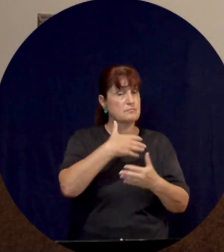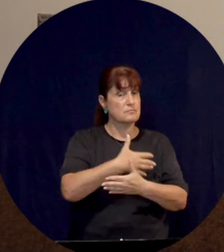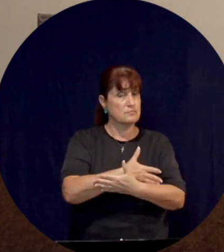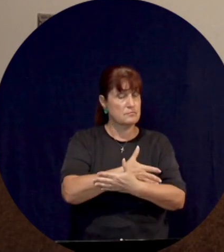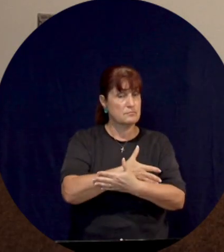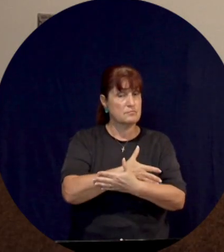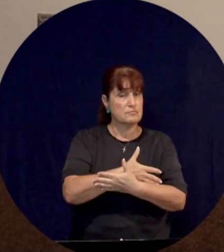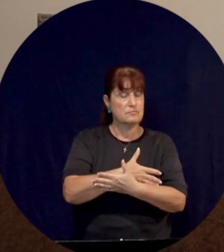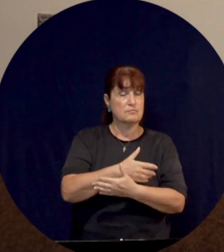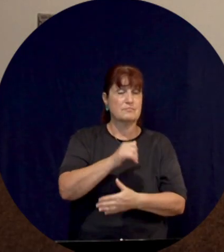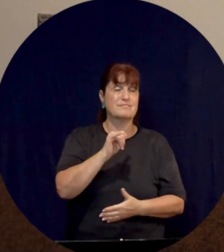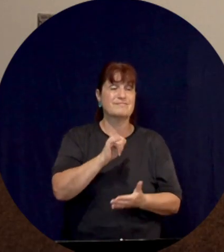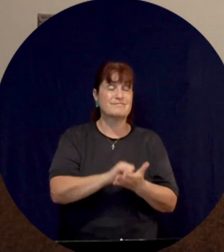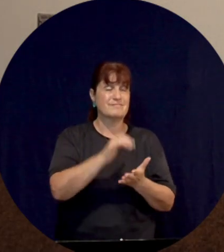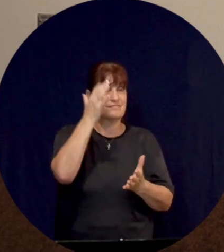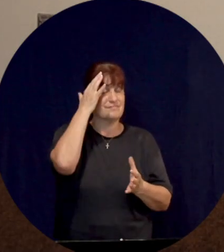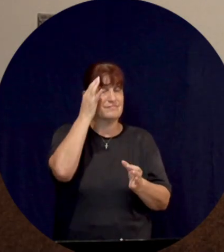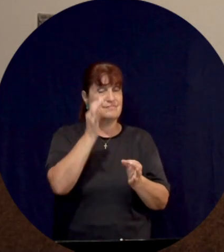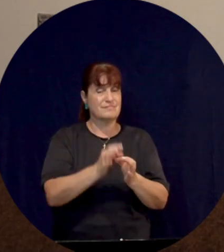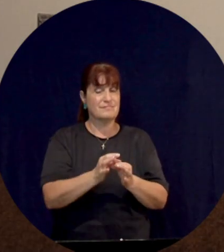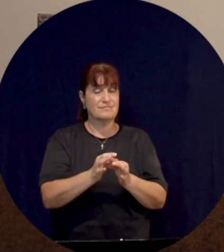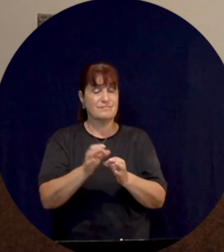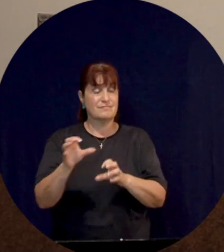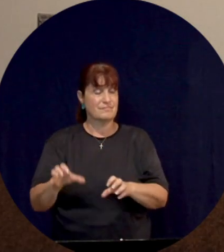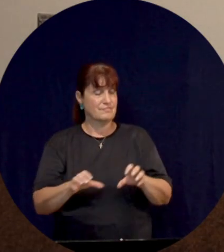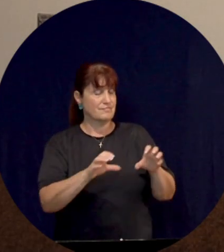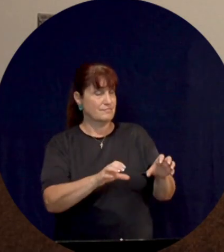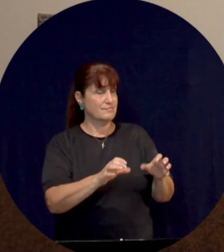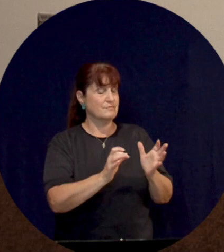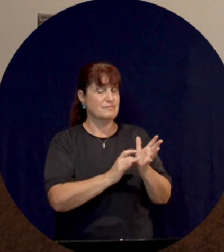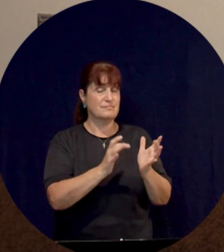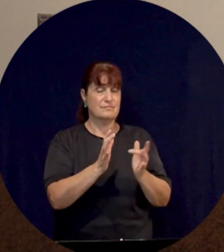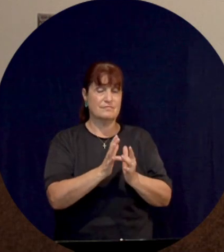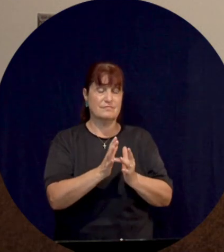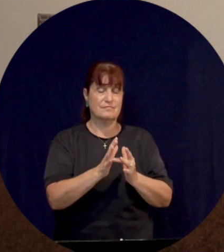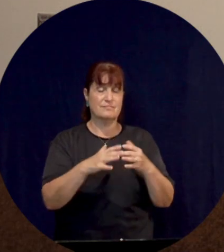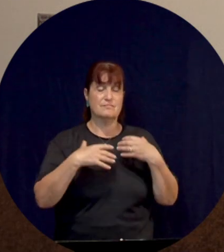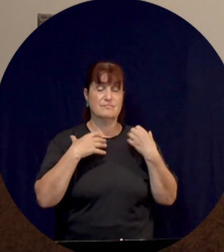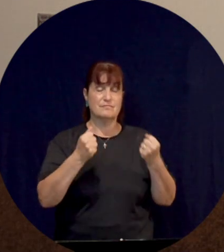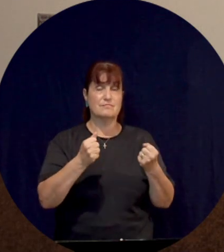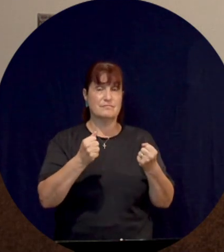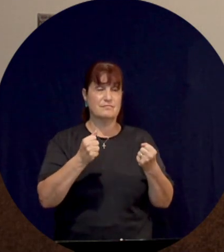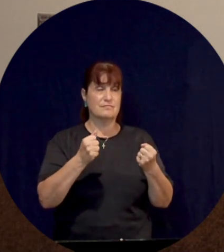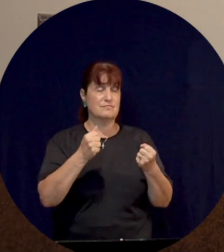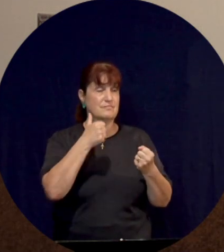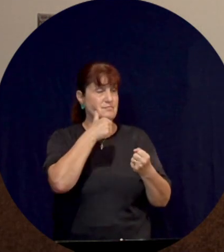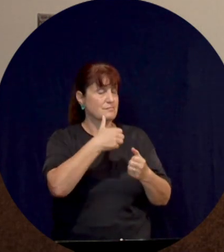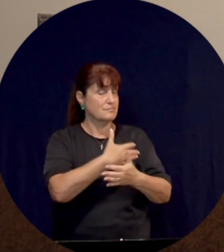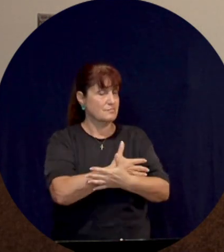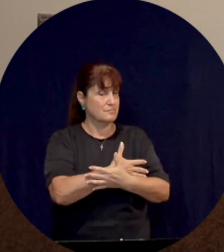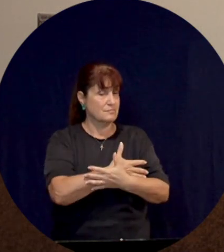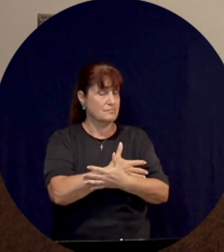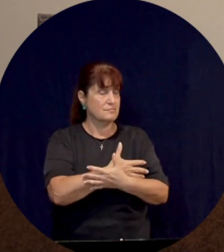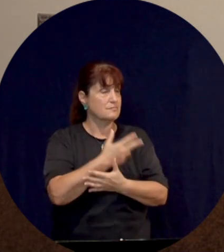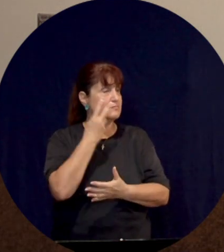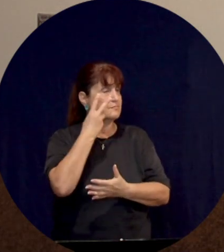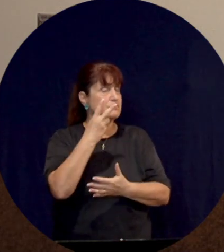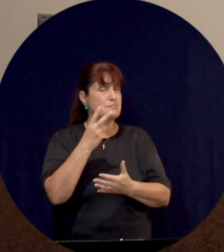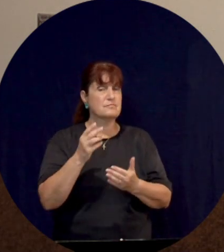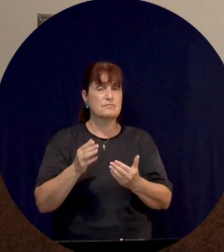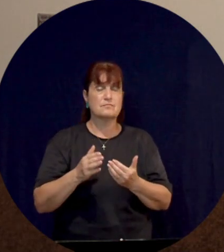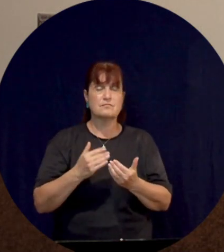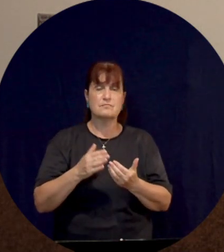it's that faith that moves Jesus to heal her daughter. And what we see in this simple